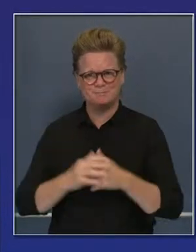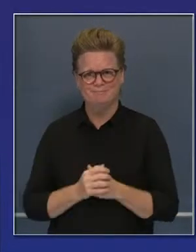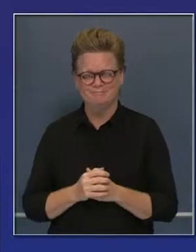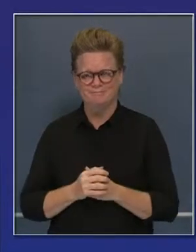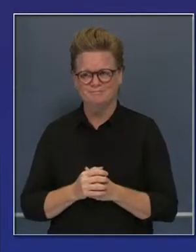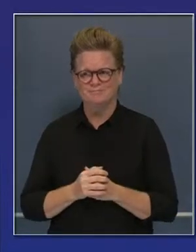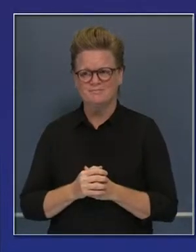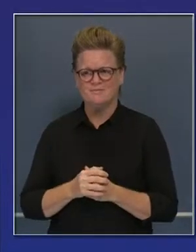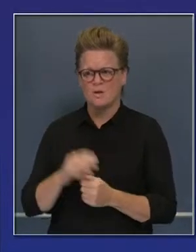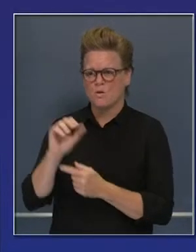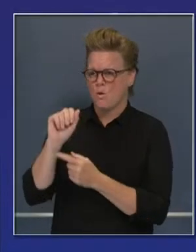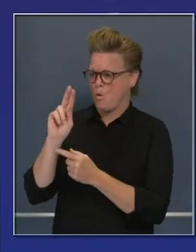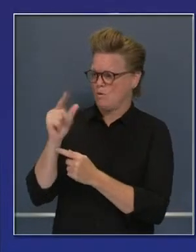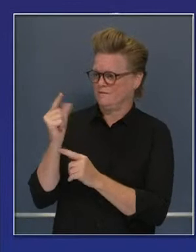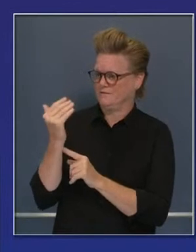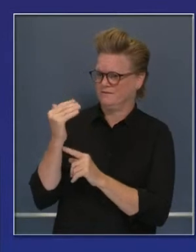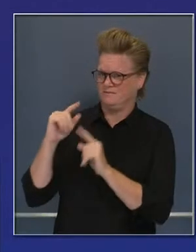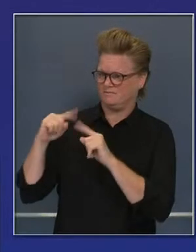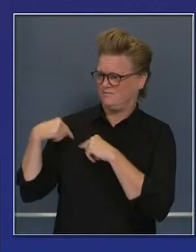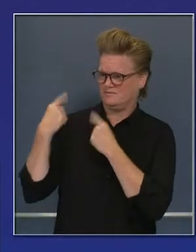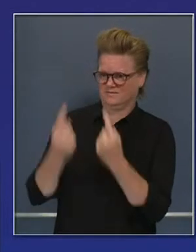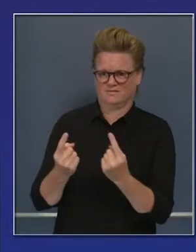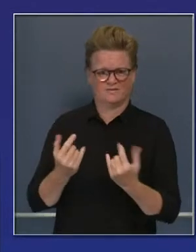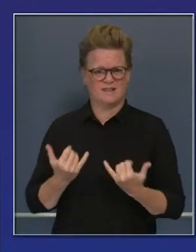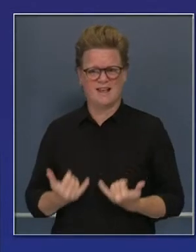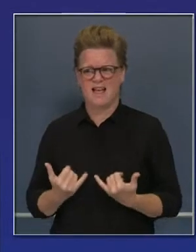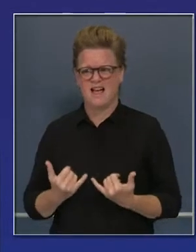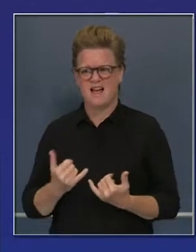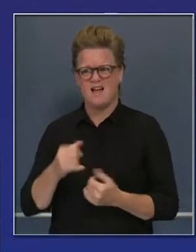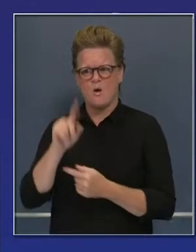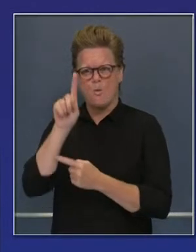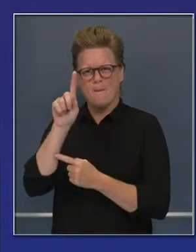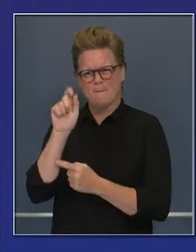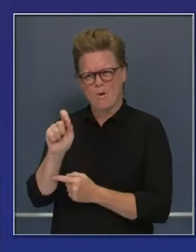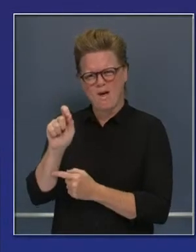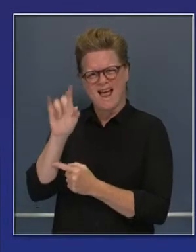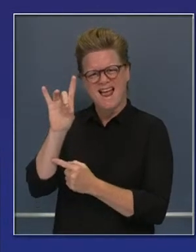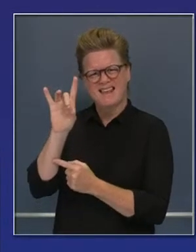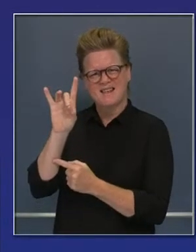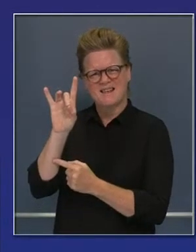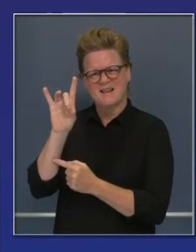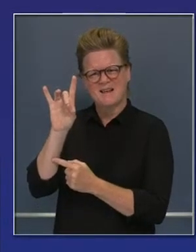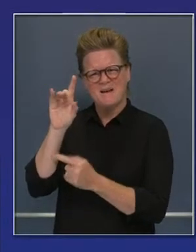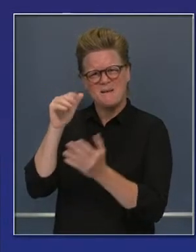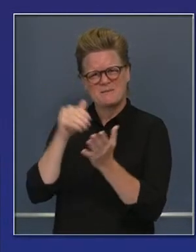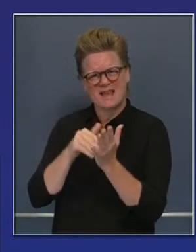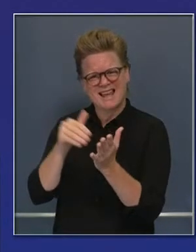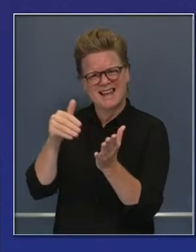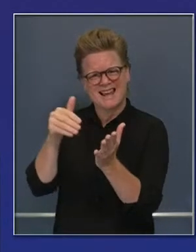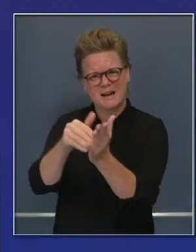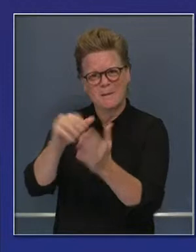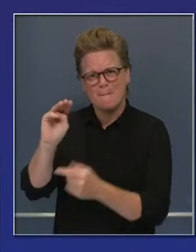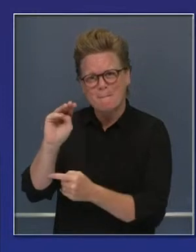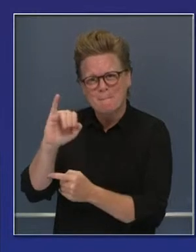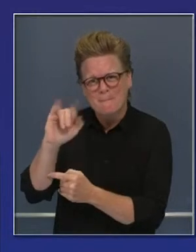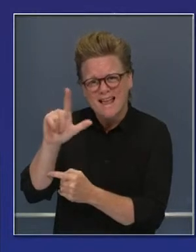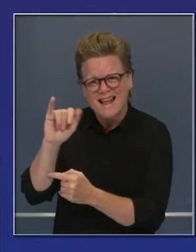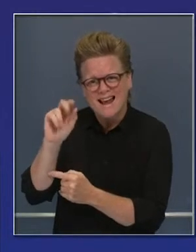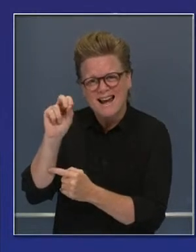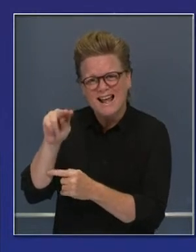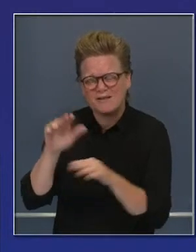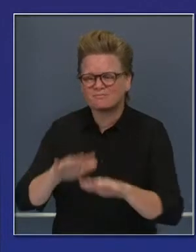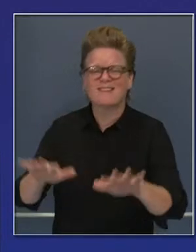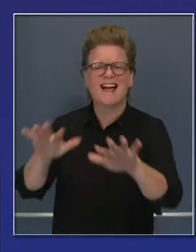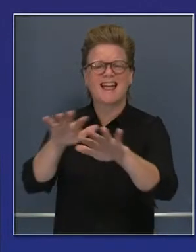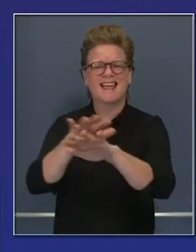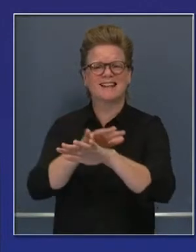August 15th, 1.8 million acres have burned. So again, the challenge has been made more acute just